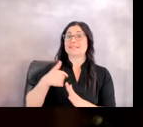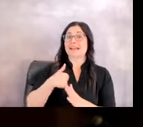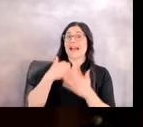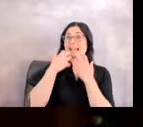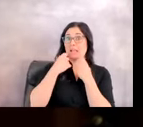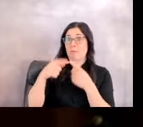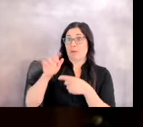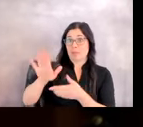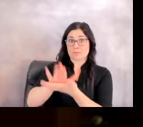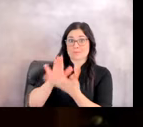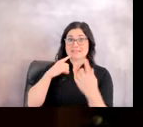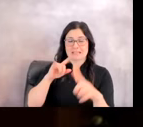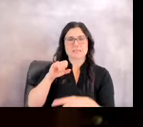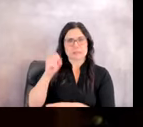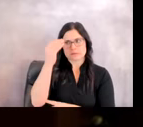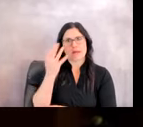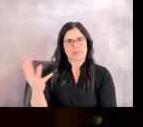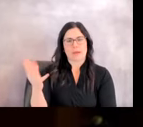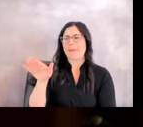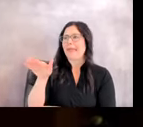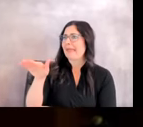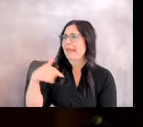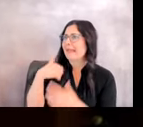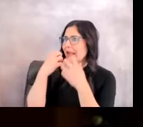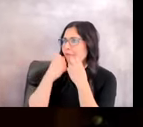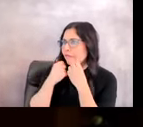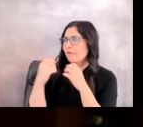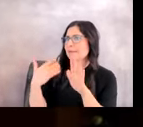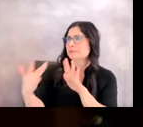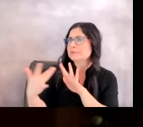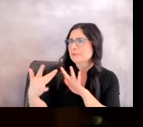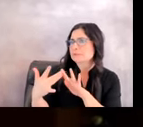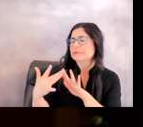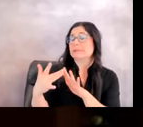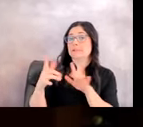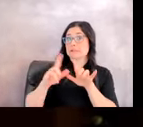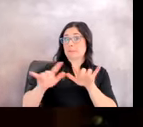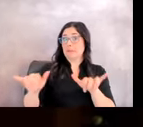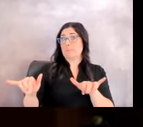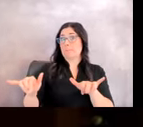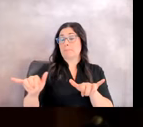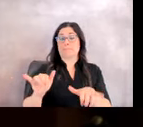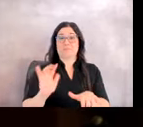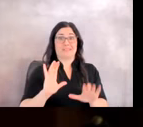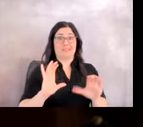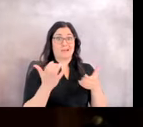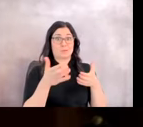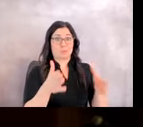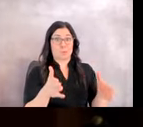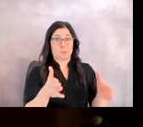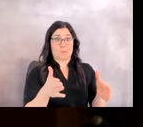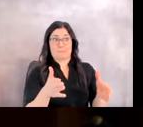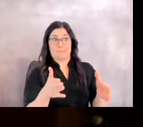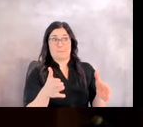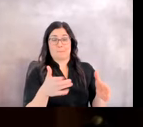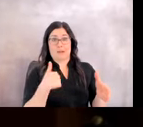your academic success. Please reach out to me. But at the same time, it's our classroom,